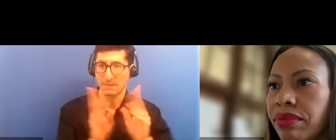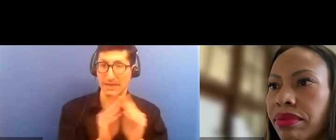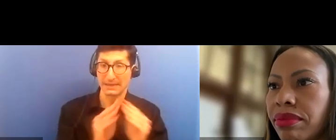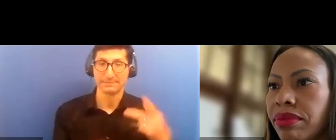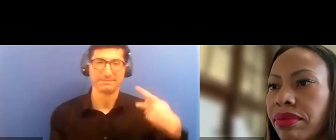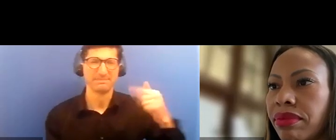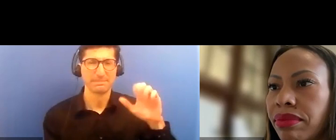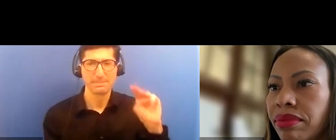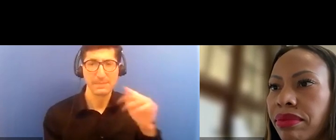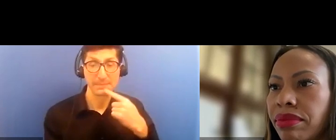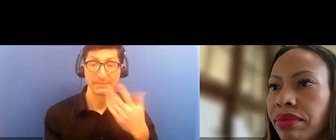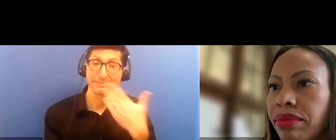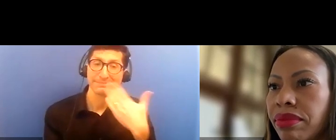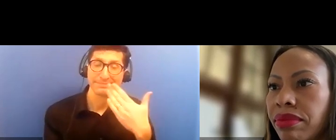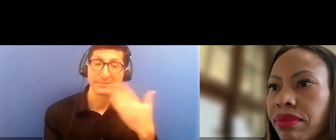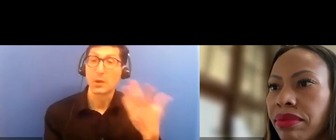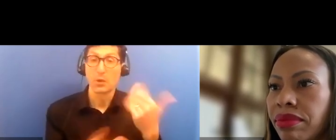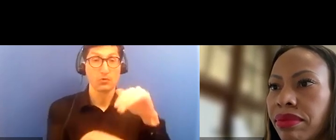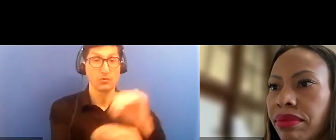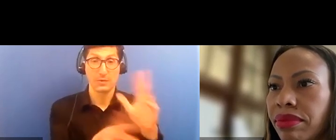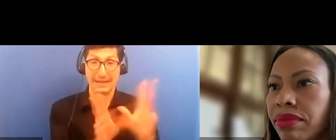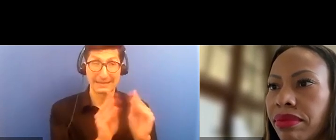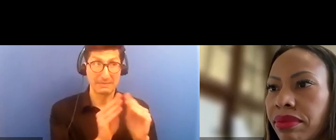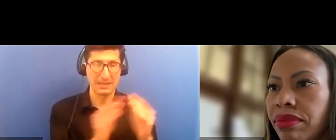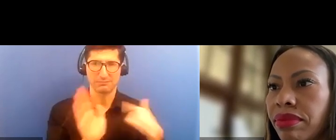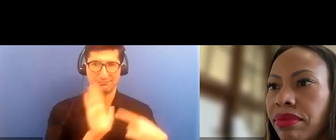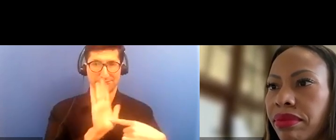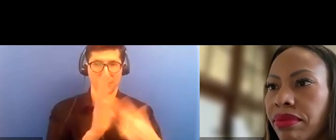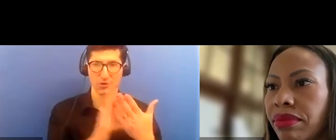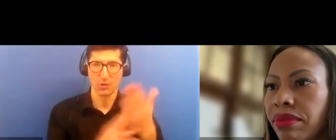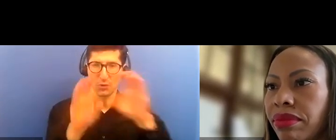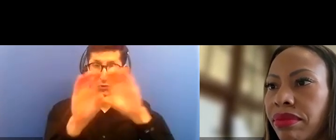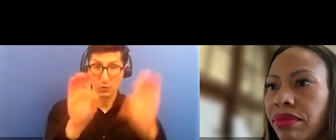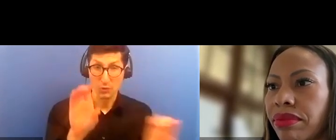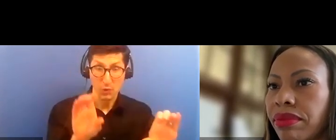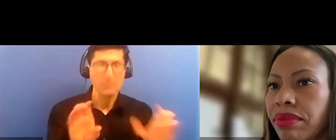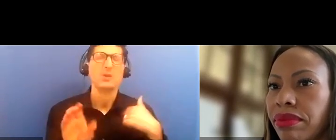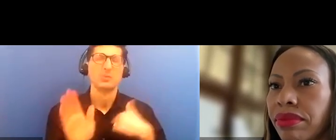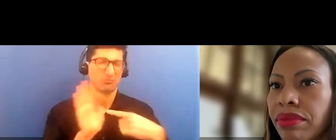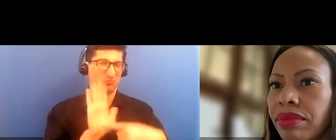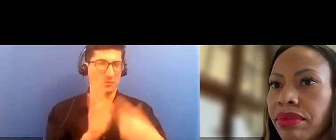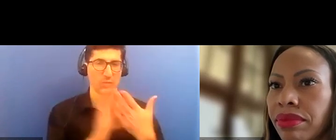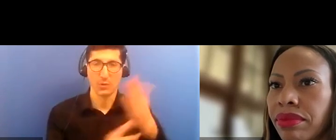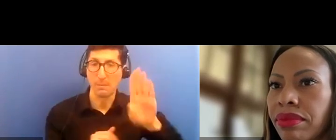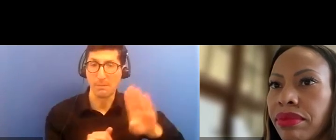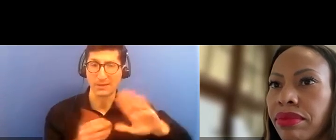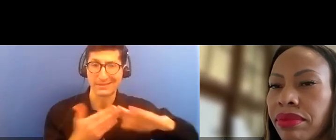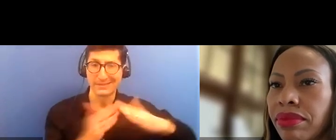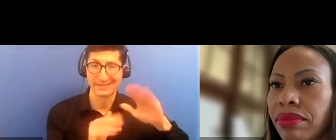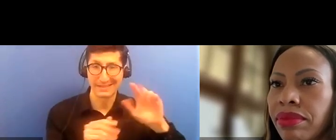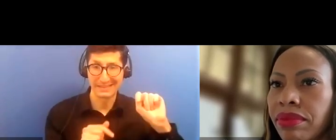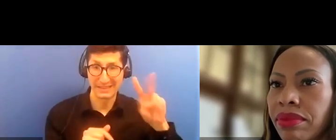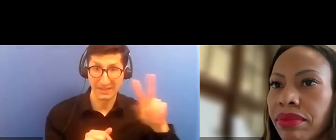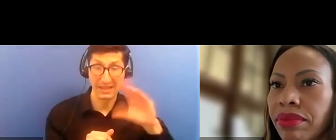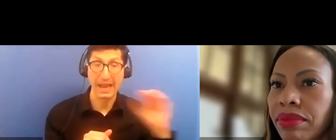tonight's session is being shared live on Zoom, and it will be rebroadcast on Boston City TV and posted on the search